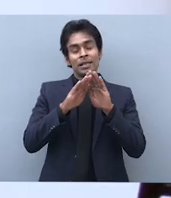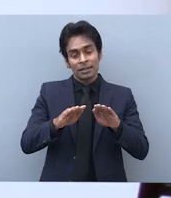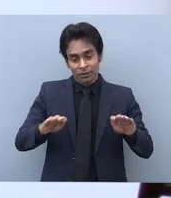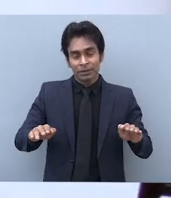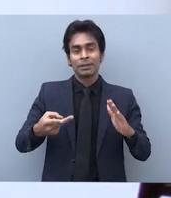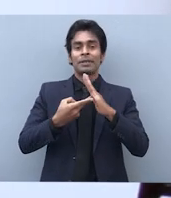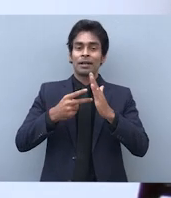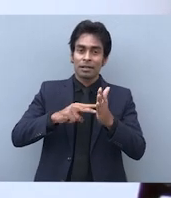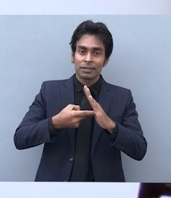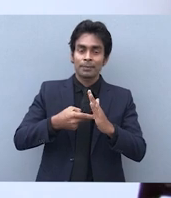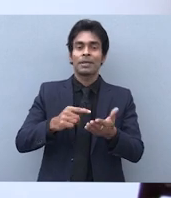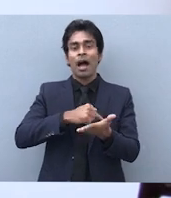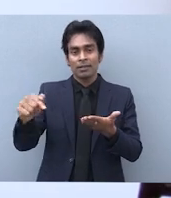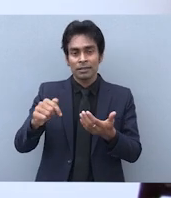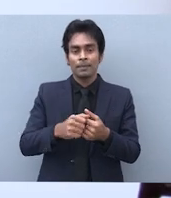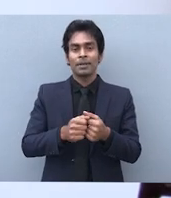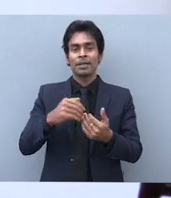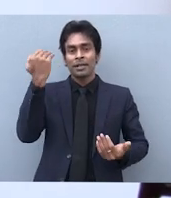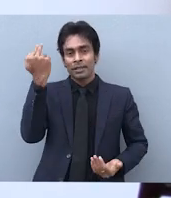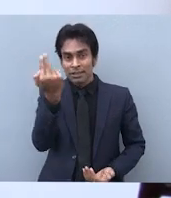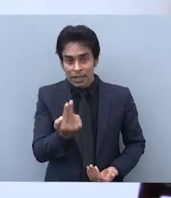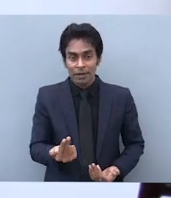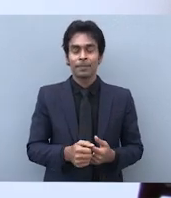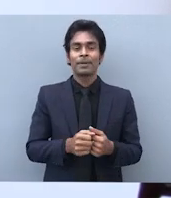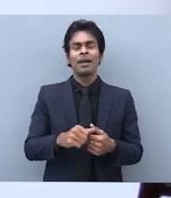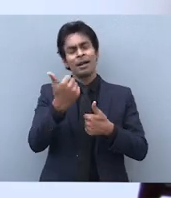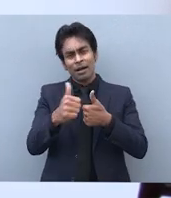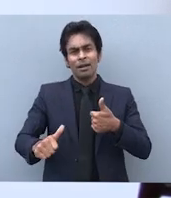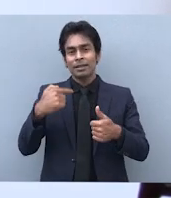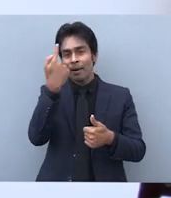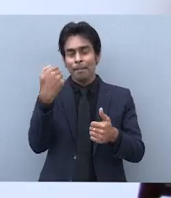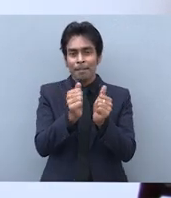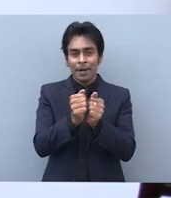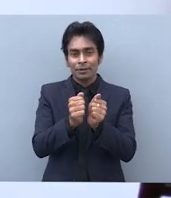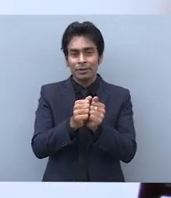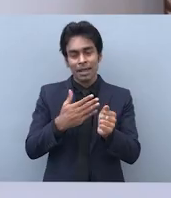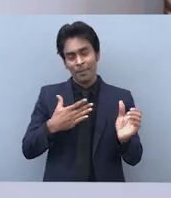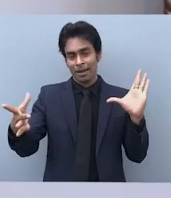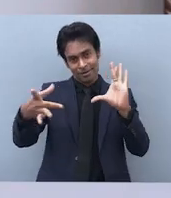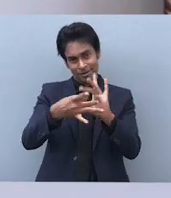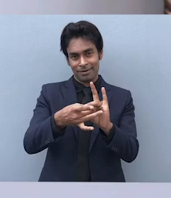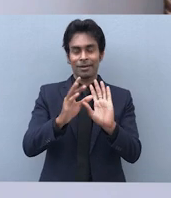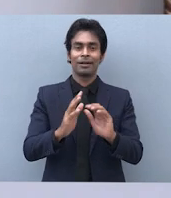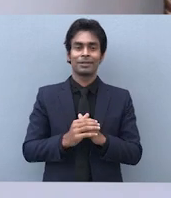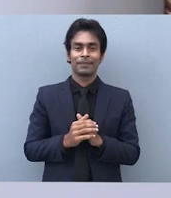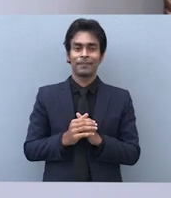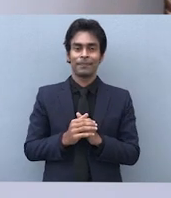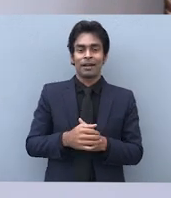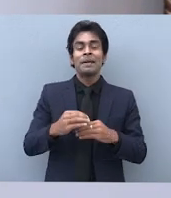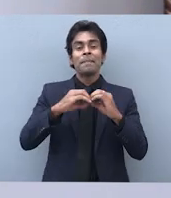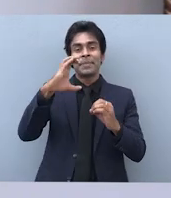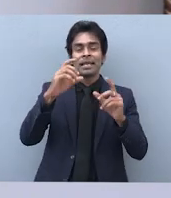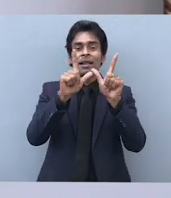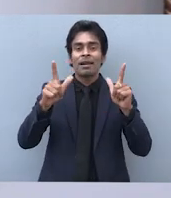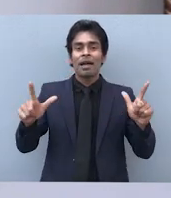Library was one of the most sorted places in my life. I used to read a lot of historical novels, and it was also a place